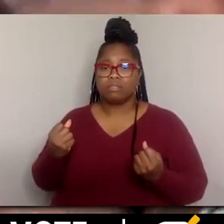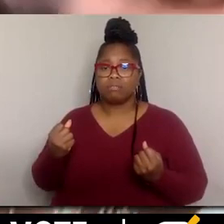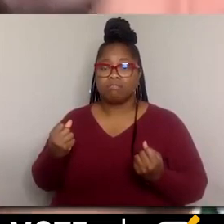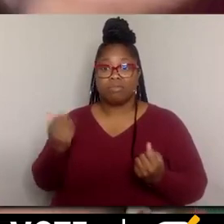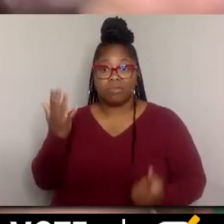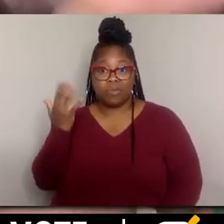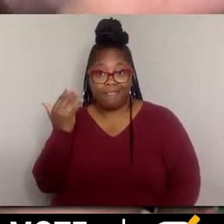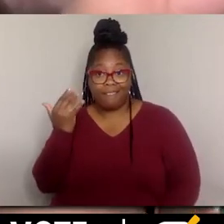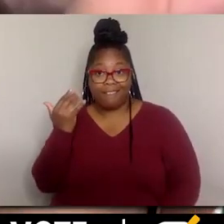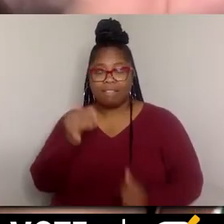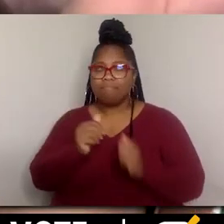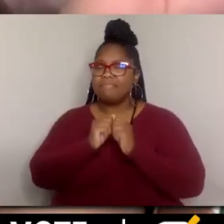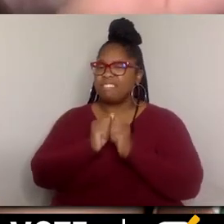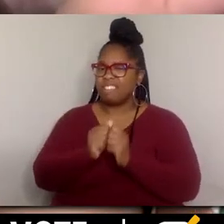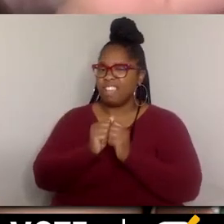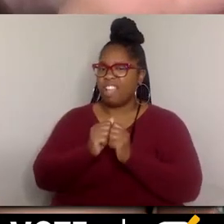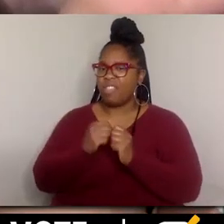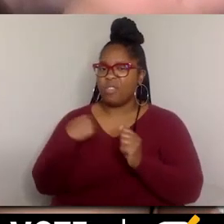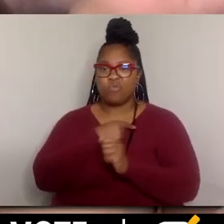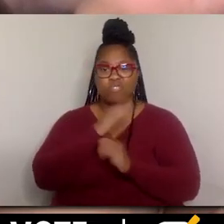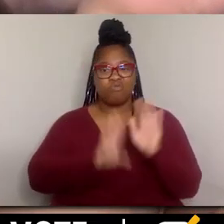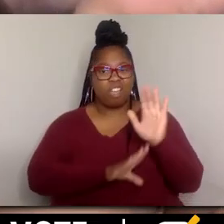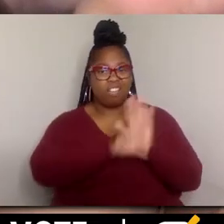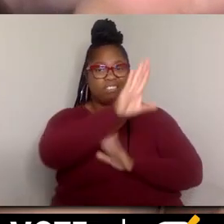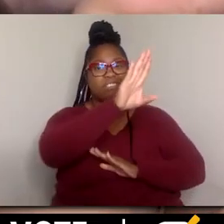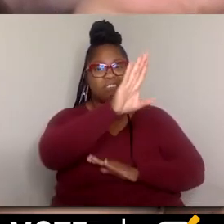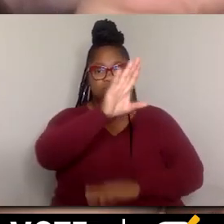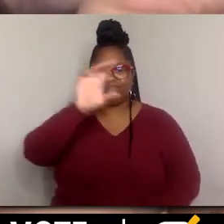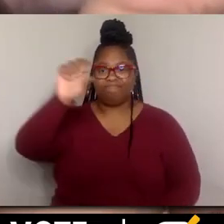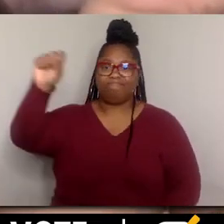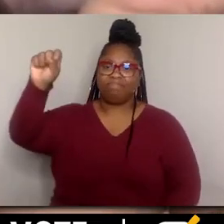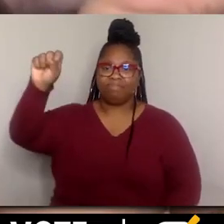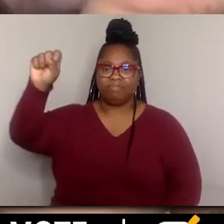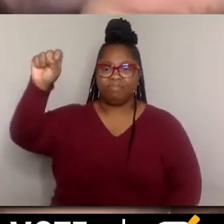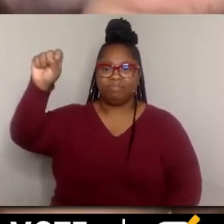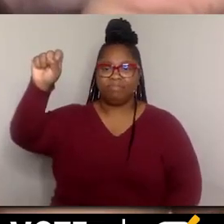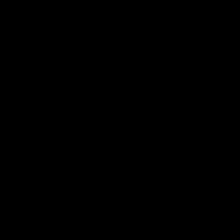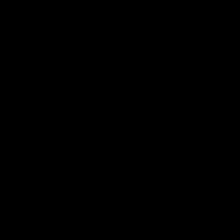because together we rise.